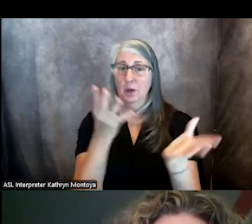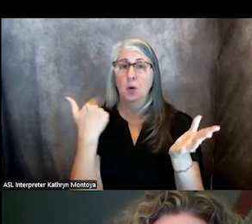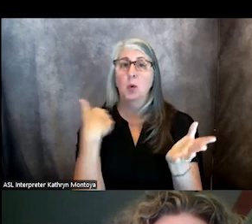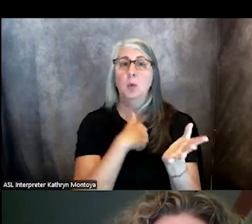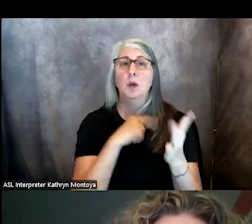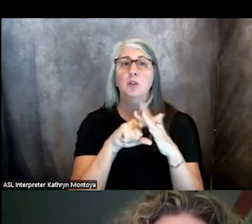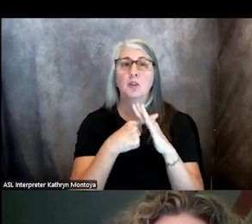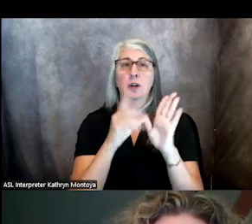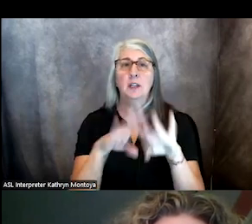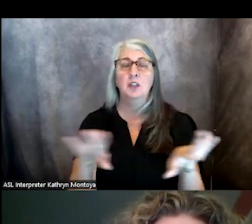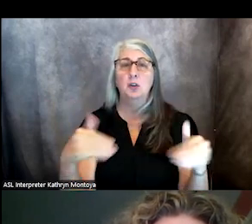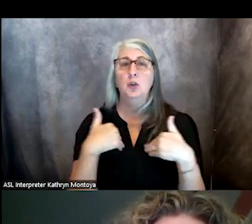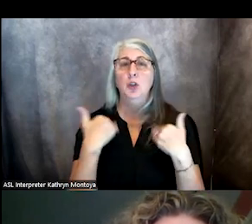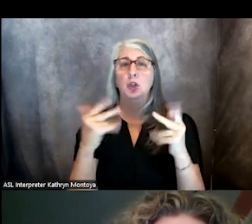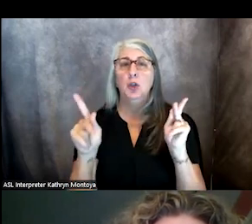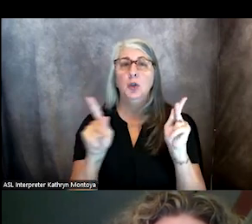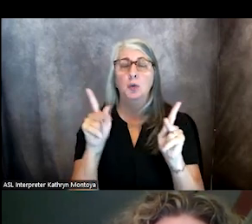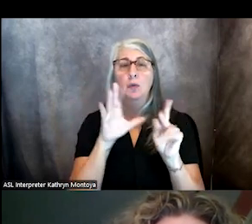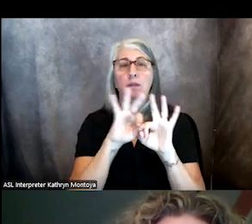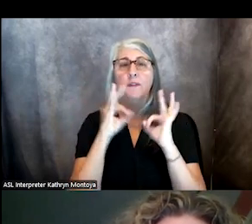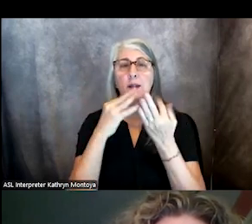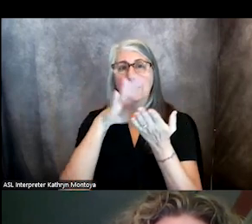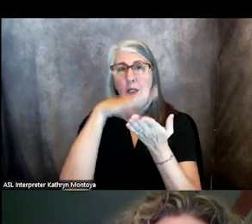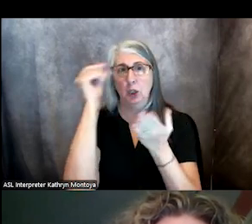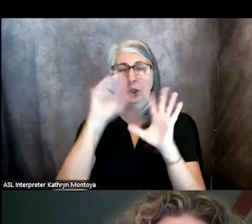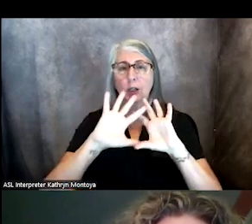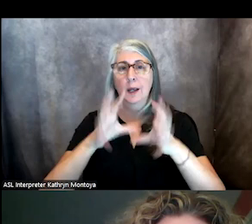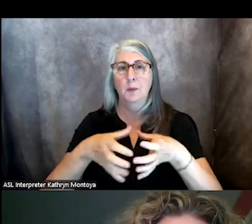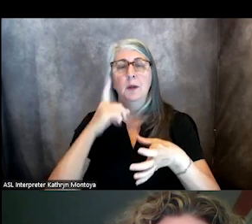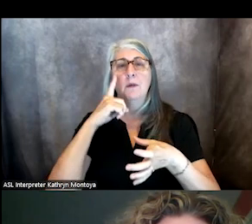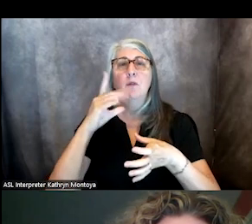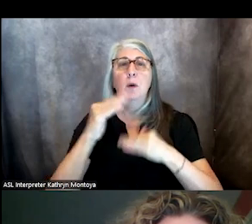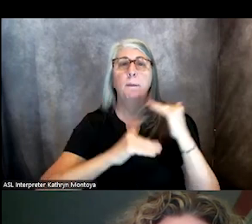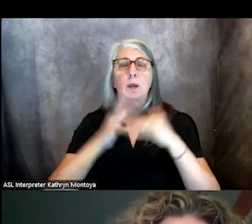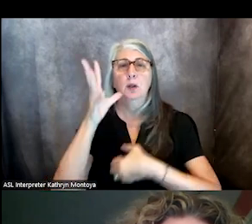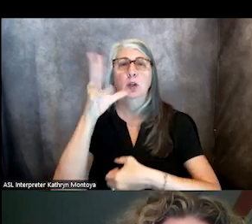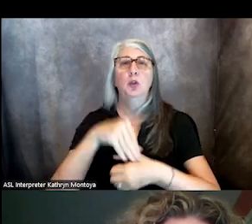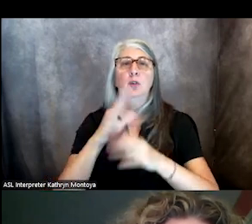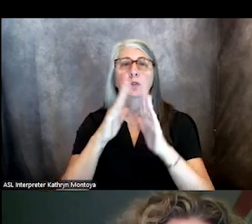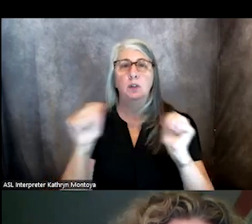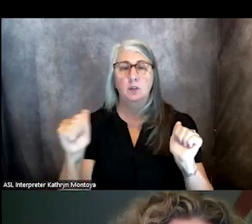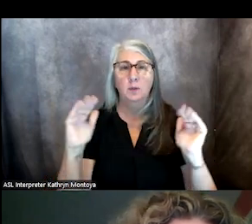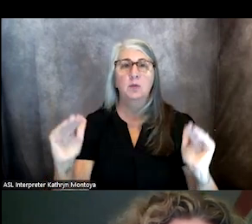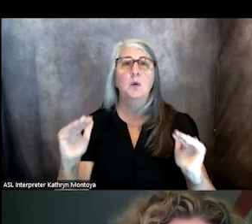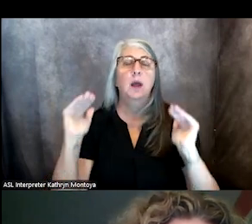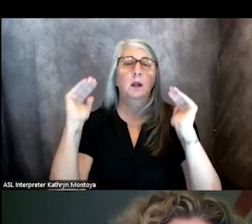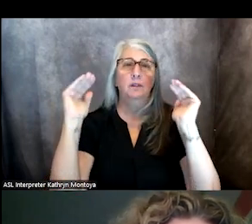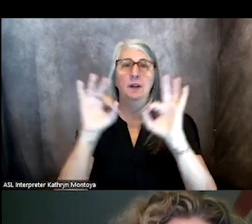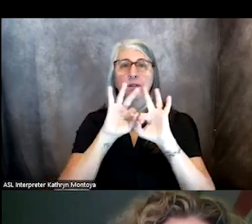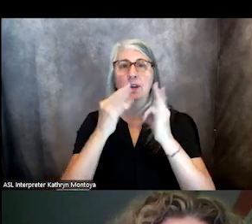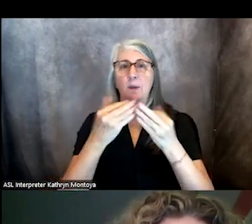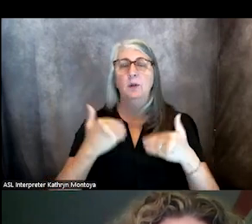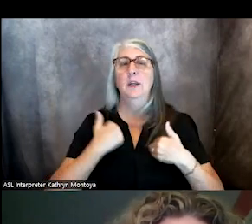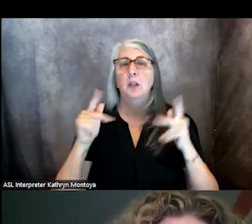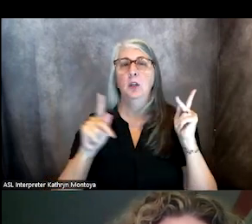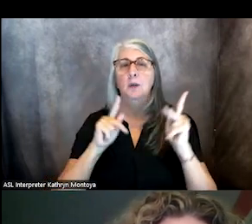Youth, and Families Learning Collaborative to build inclusive systems, elevating youth and family voices in crisis